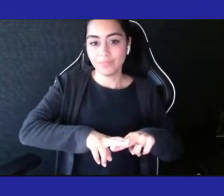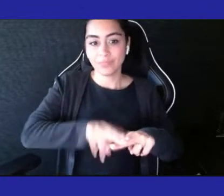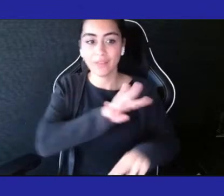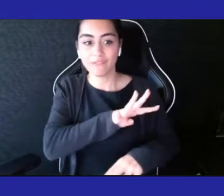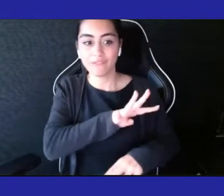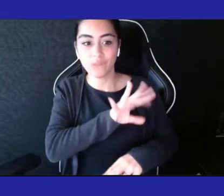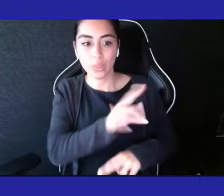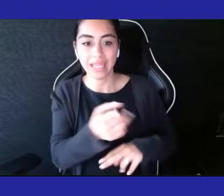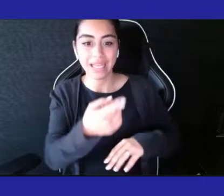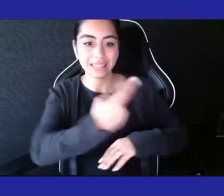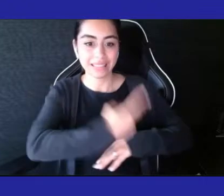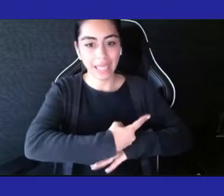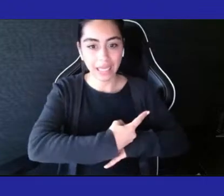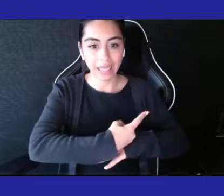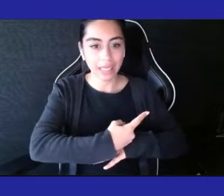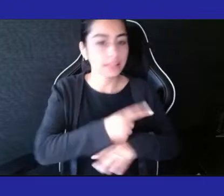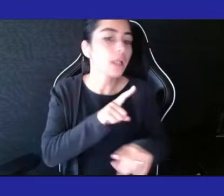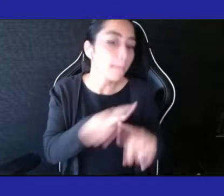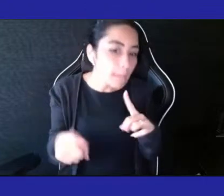here.